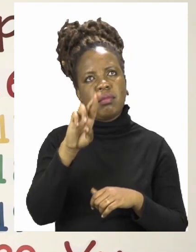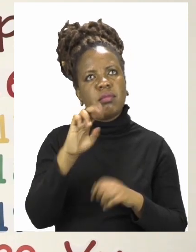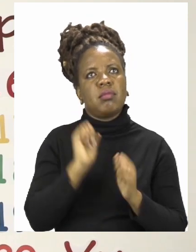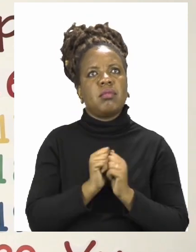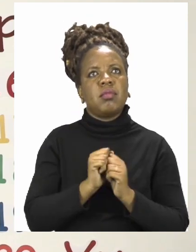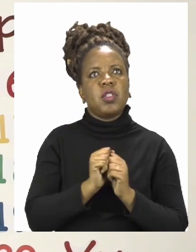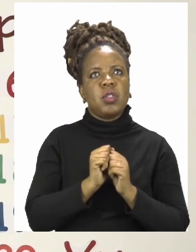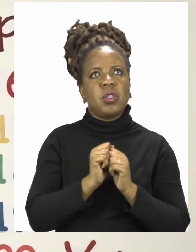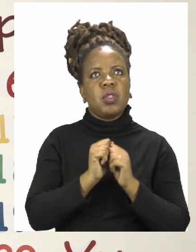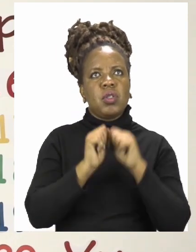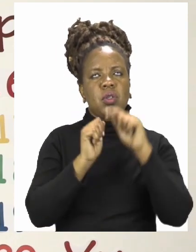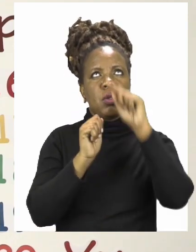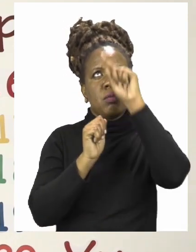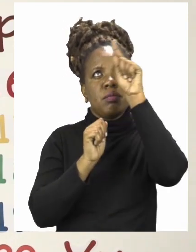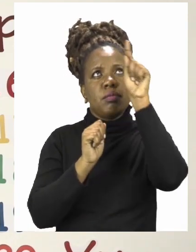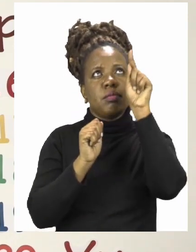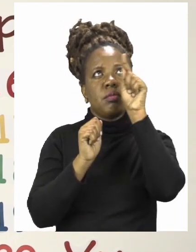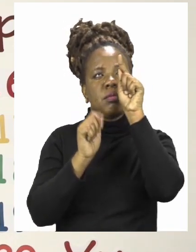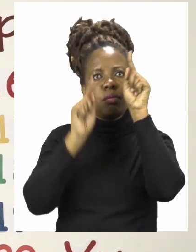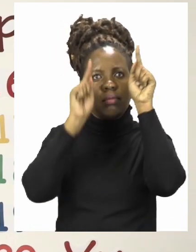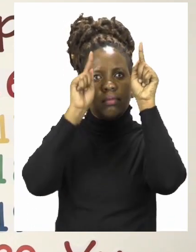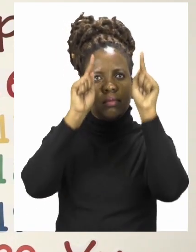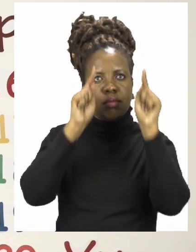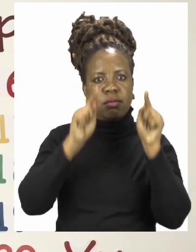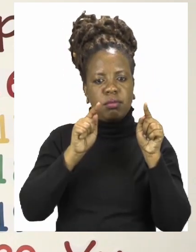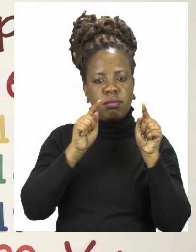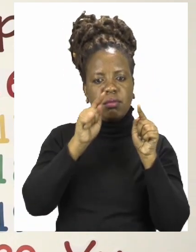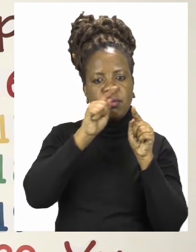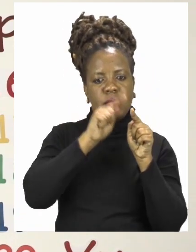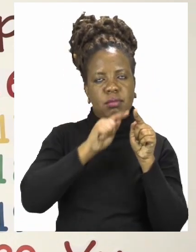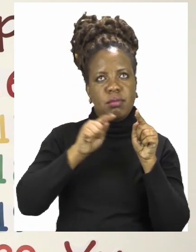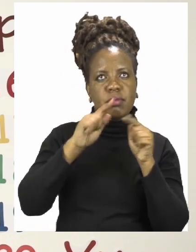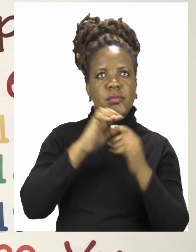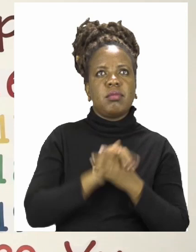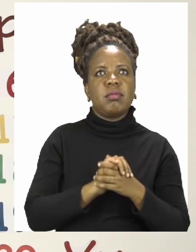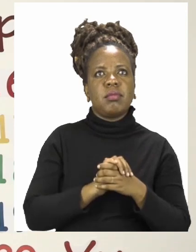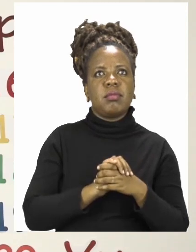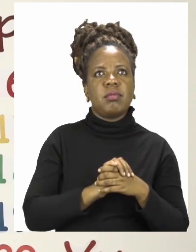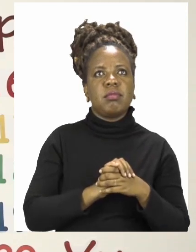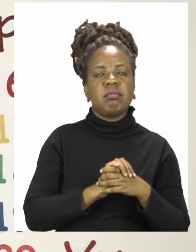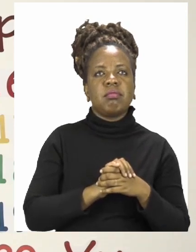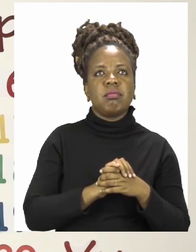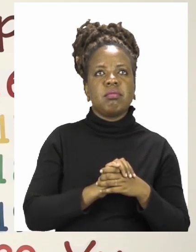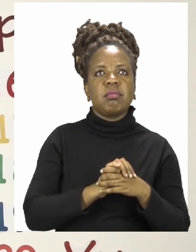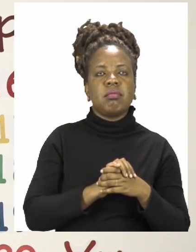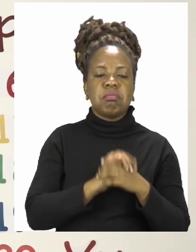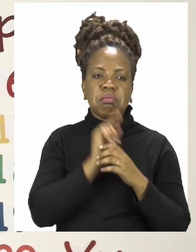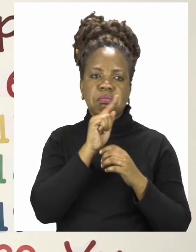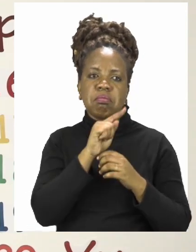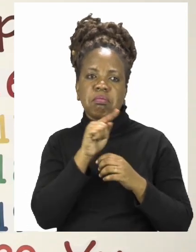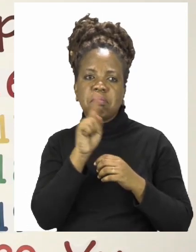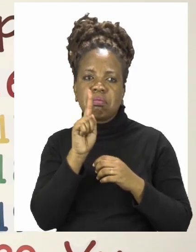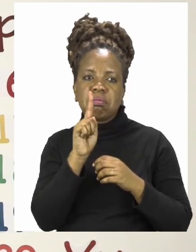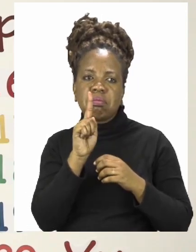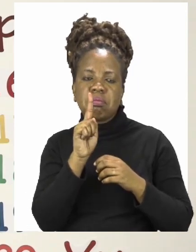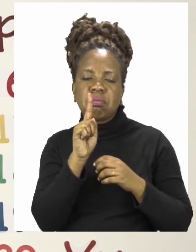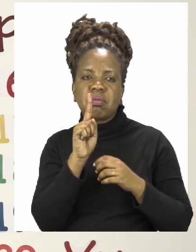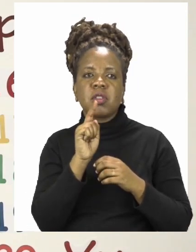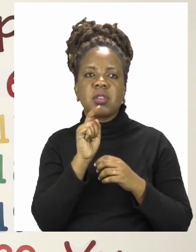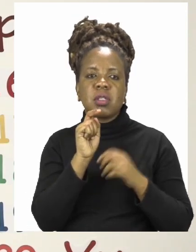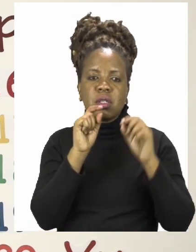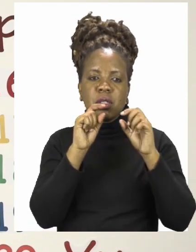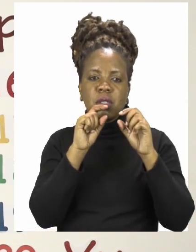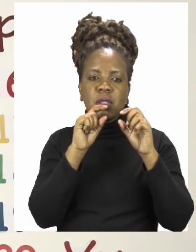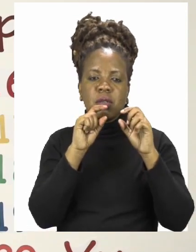cylinder. So, I'd like you to please tick the box that says cylinder, and then I want you to